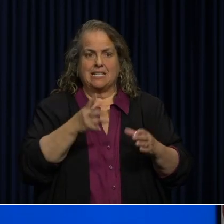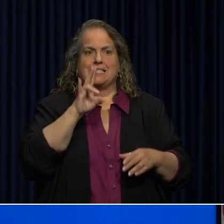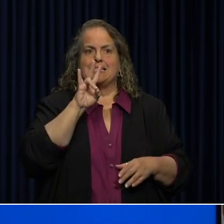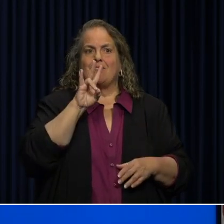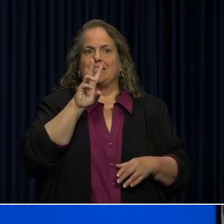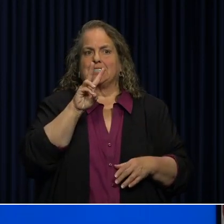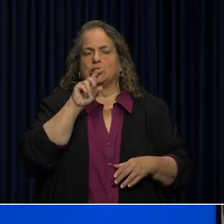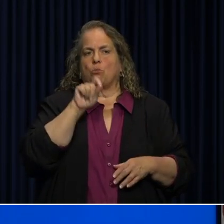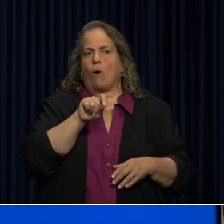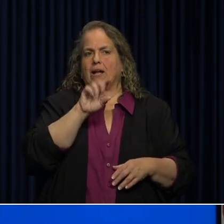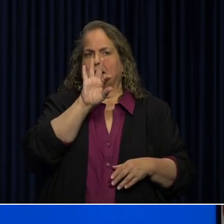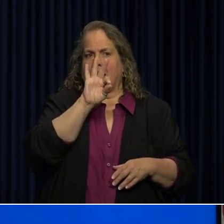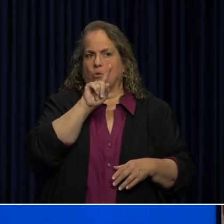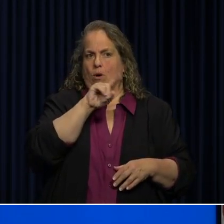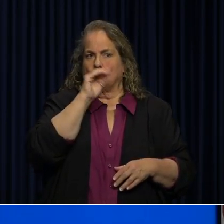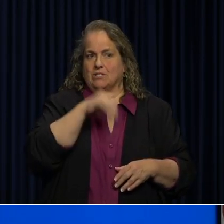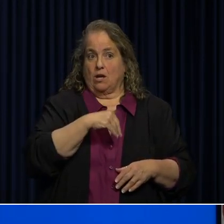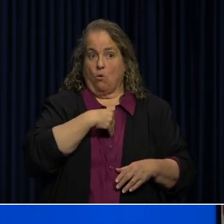76.91% white,